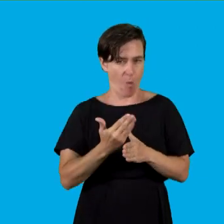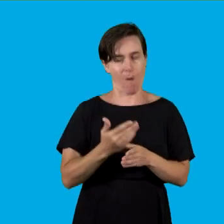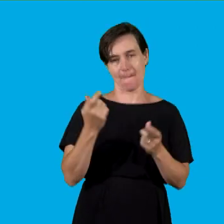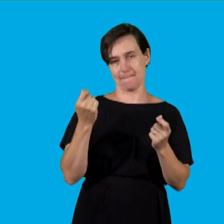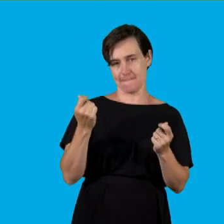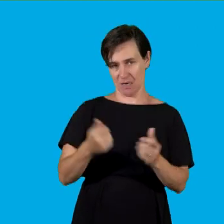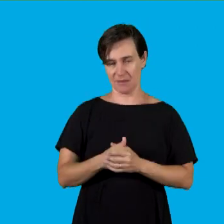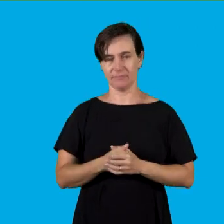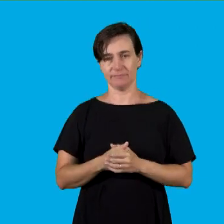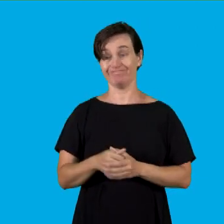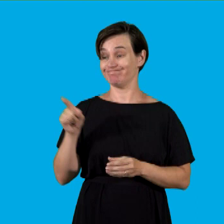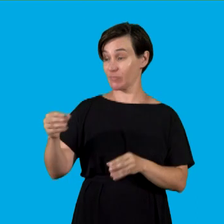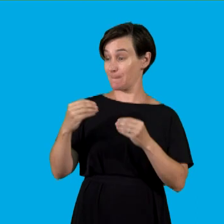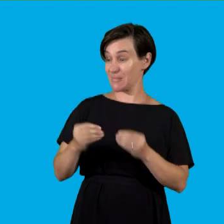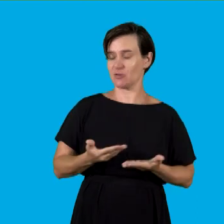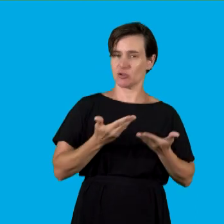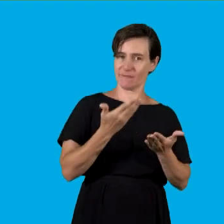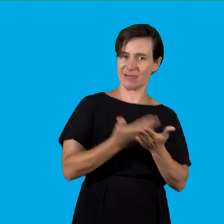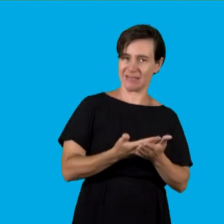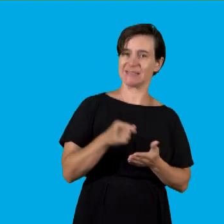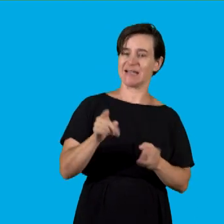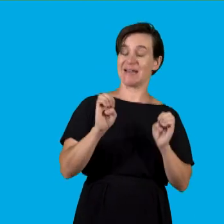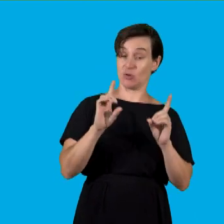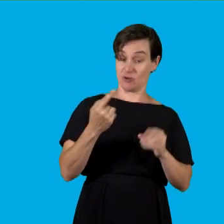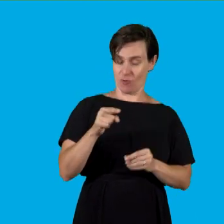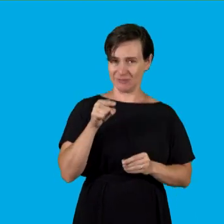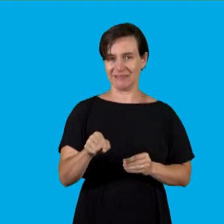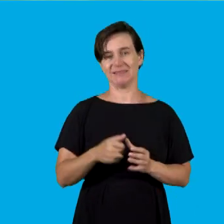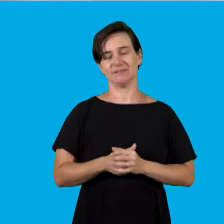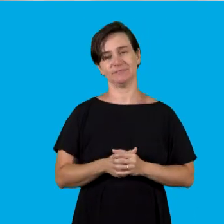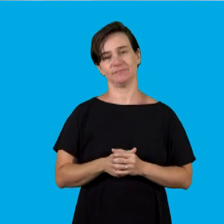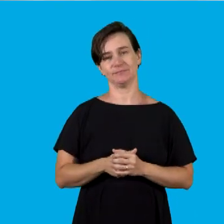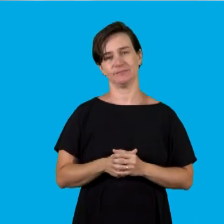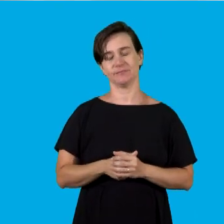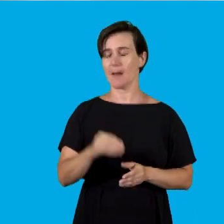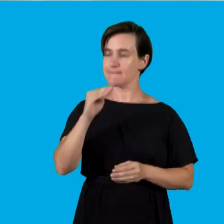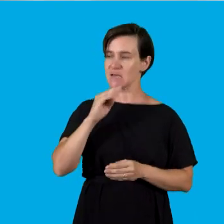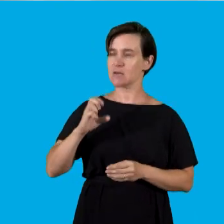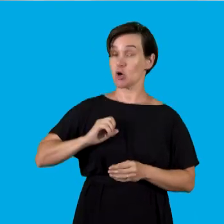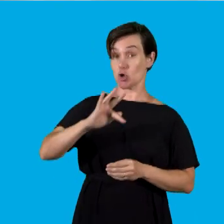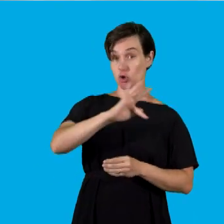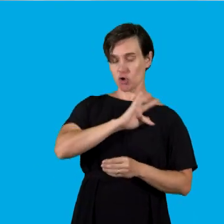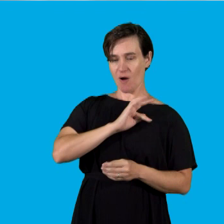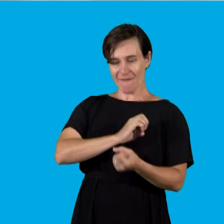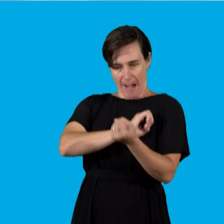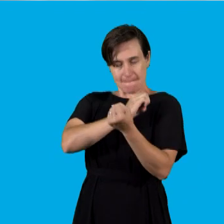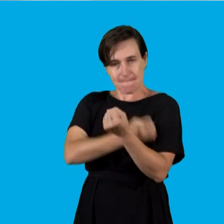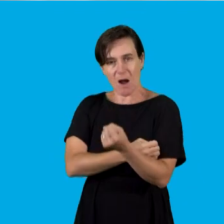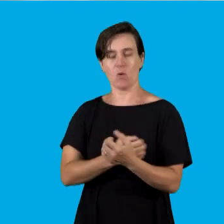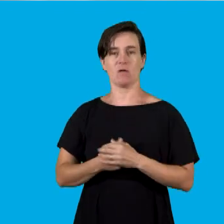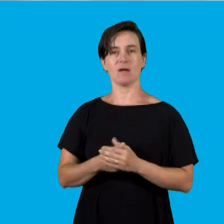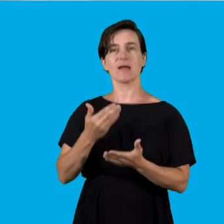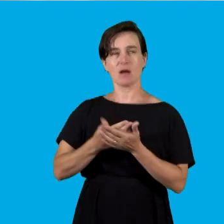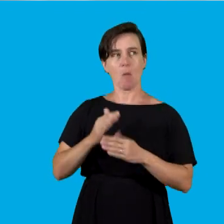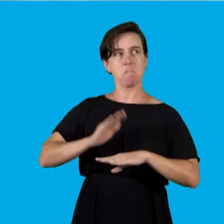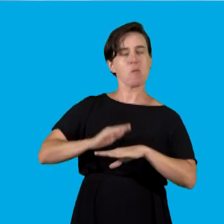address gambling, a business can offer financial literacy education. By so doing, employees are going to be empowered. They are going